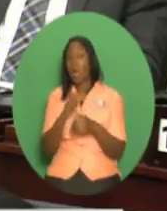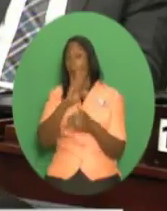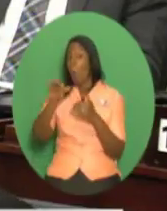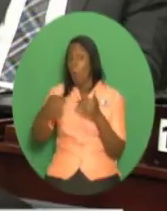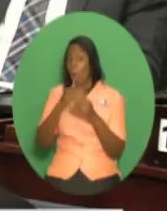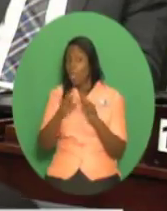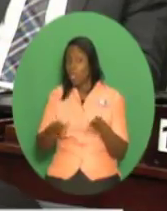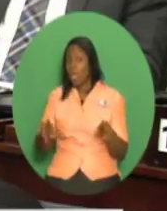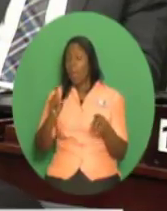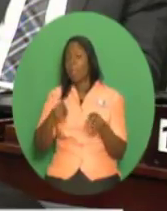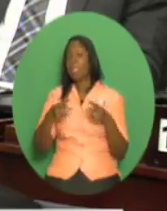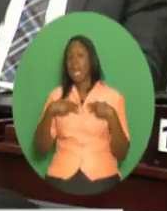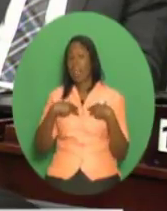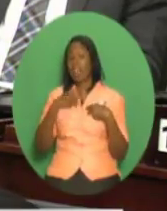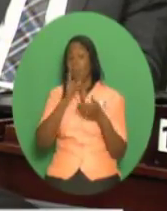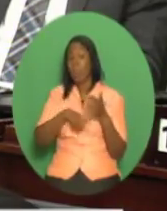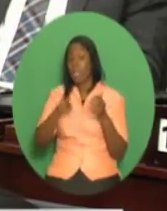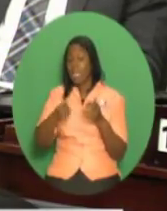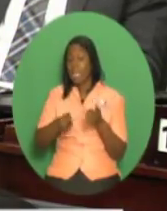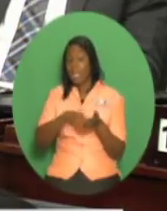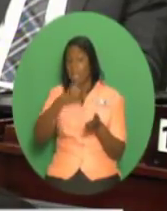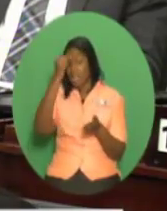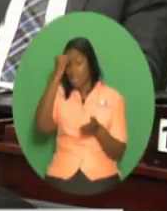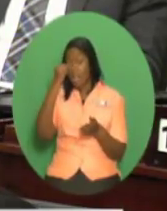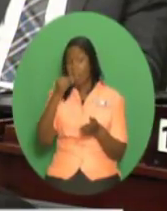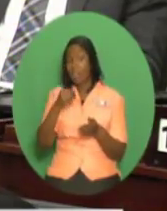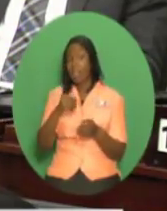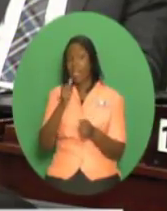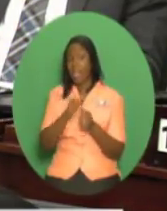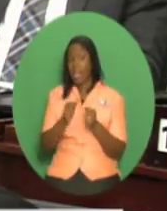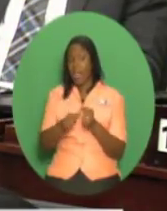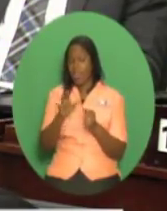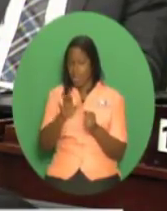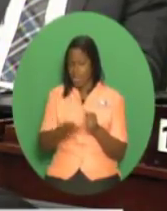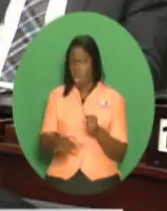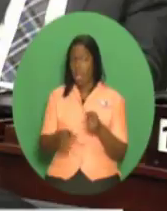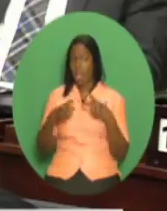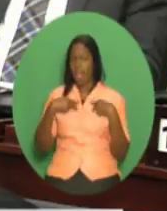view that every child has the ability to learn,